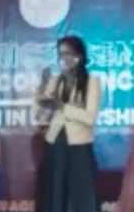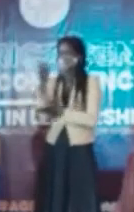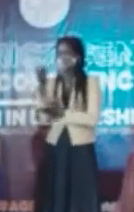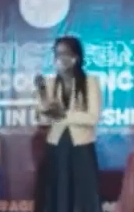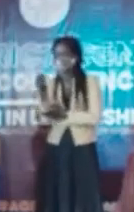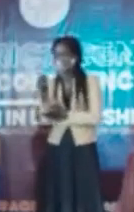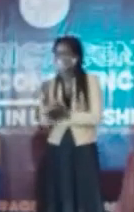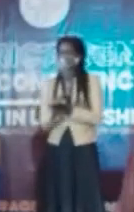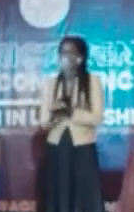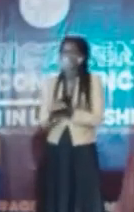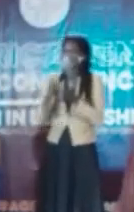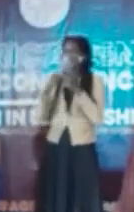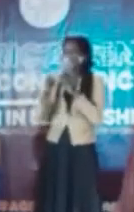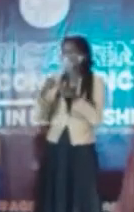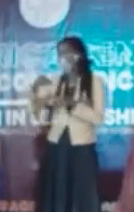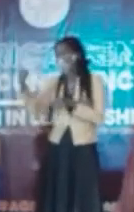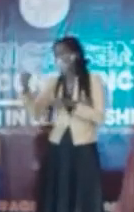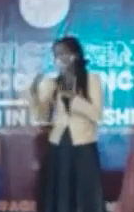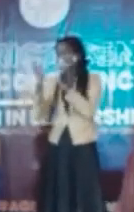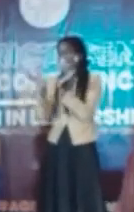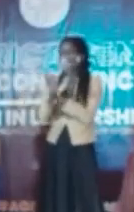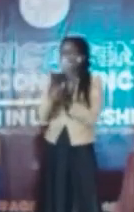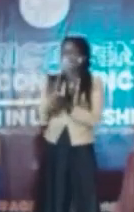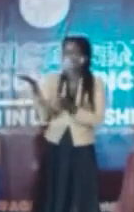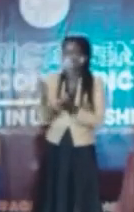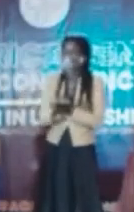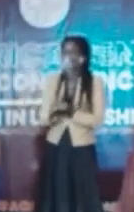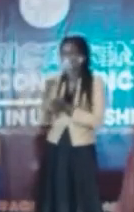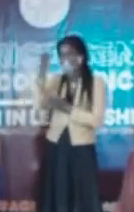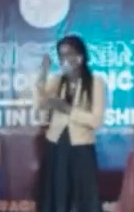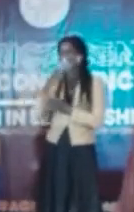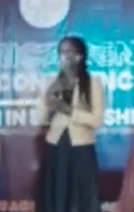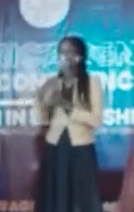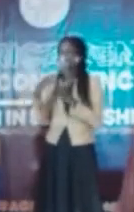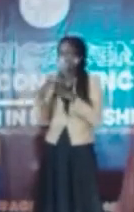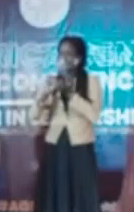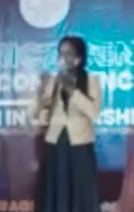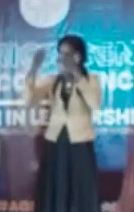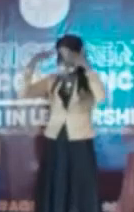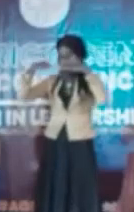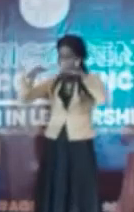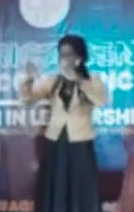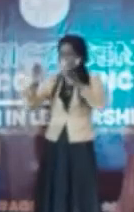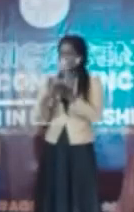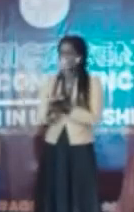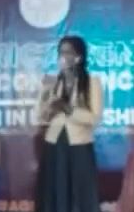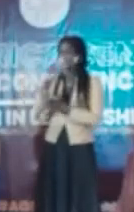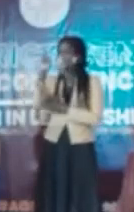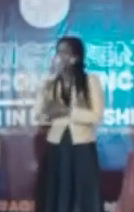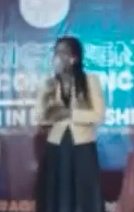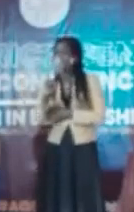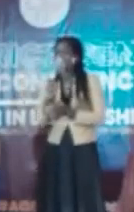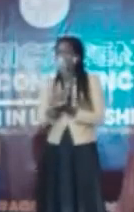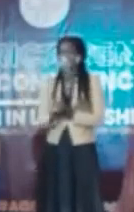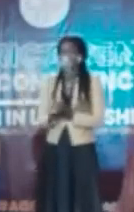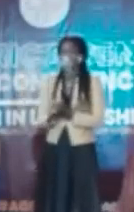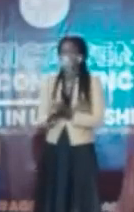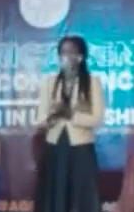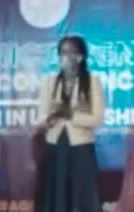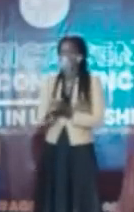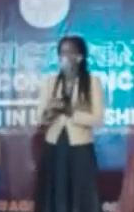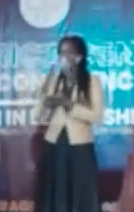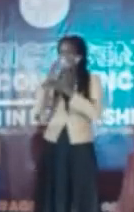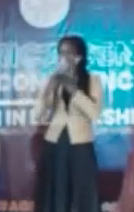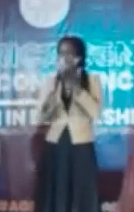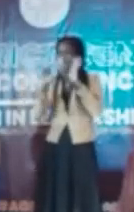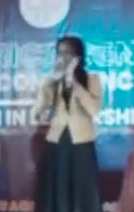other relevant committees. And the idea is either to raise awareness on why certain bills must